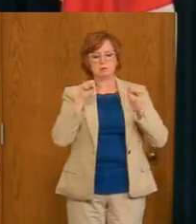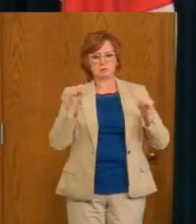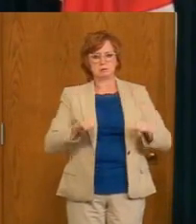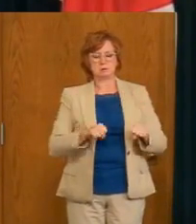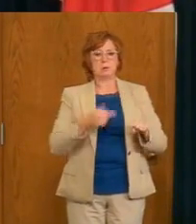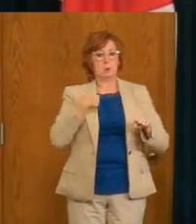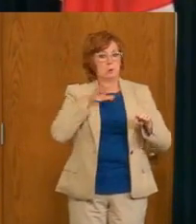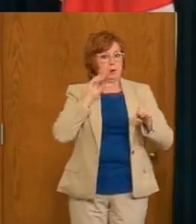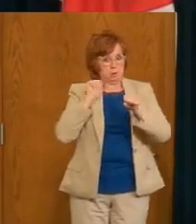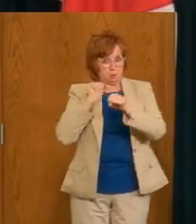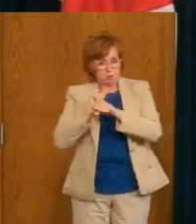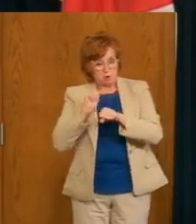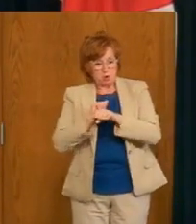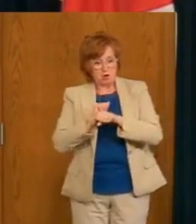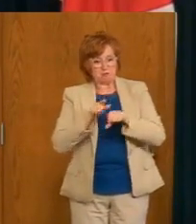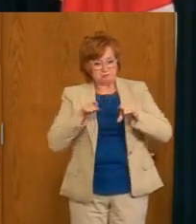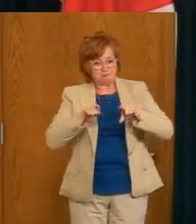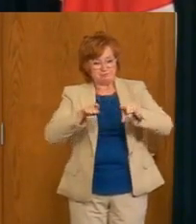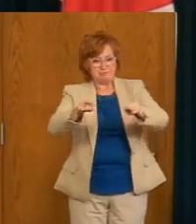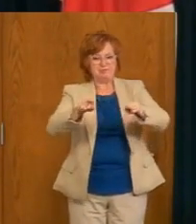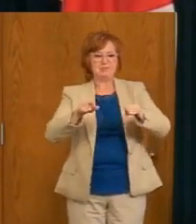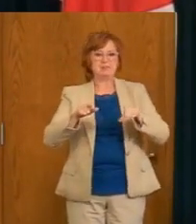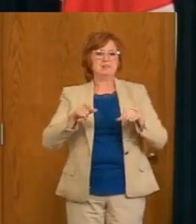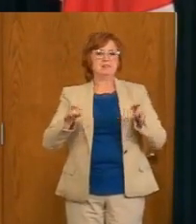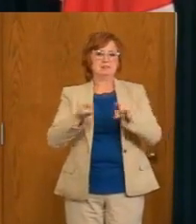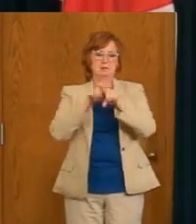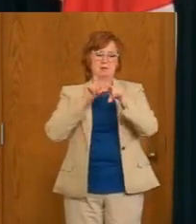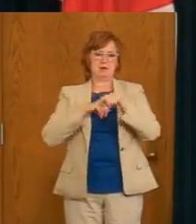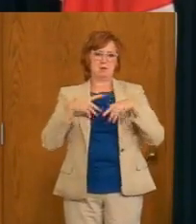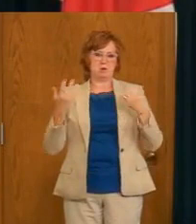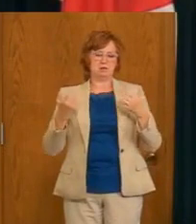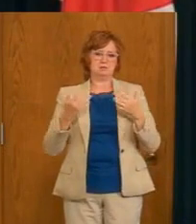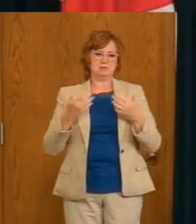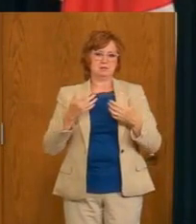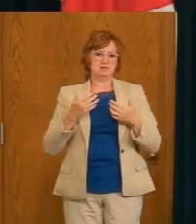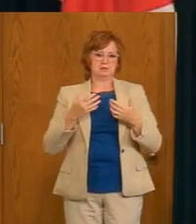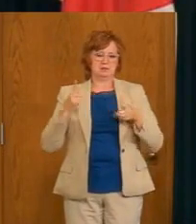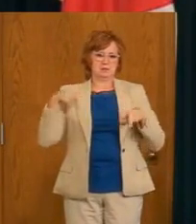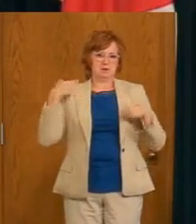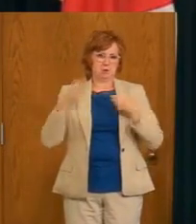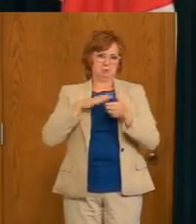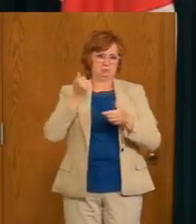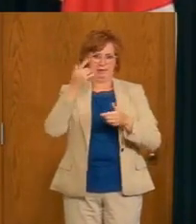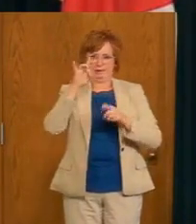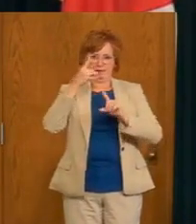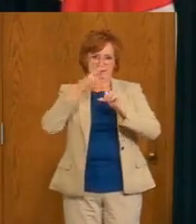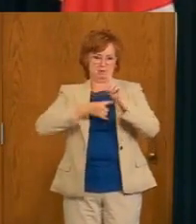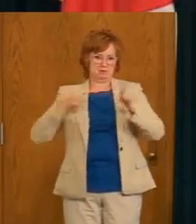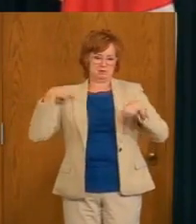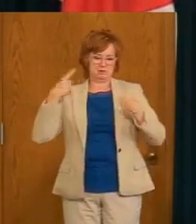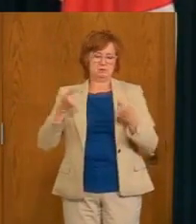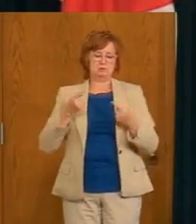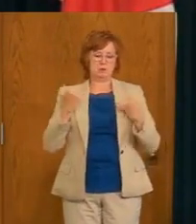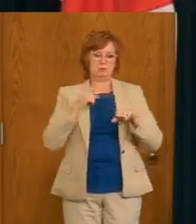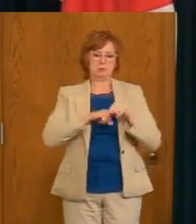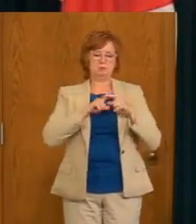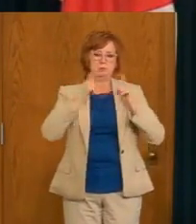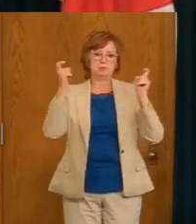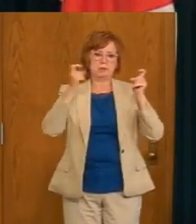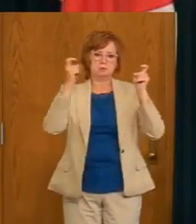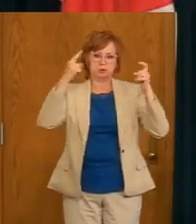for people who still haven't been vaccinated. And I know vaccine teams will continue to work hard throughout the summer, completing